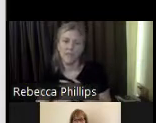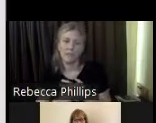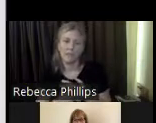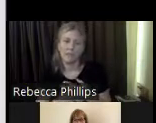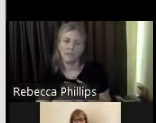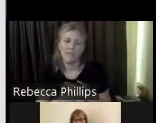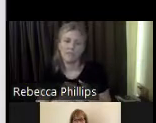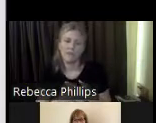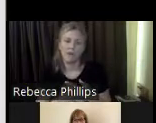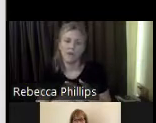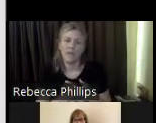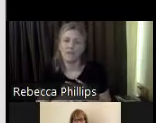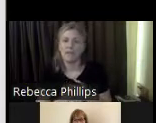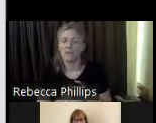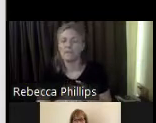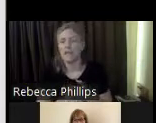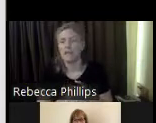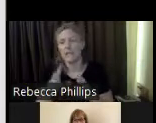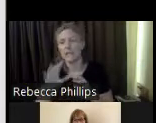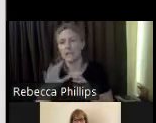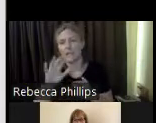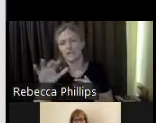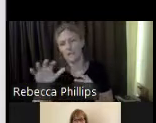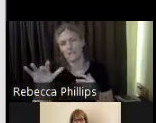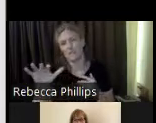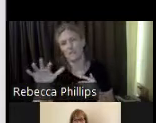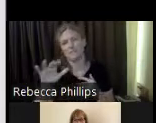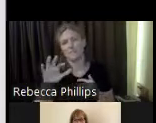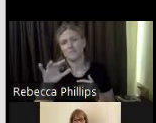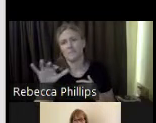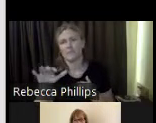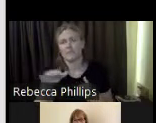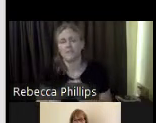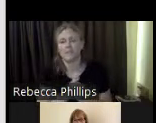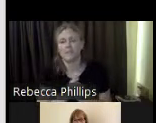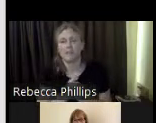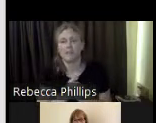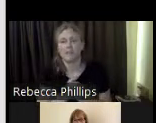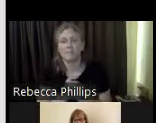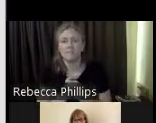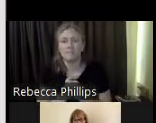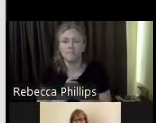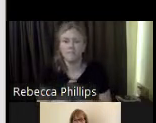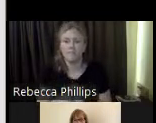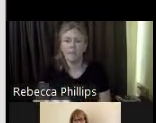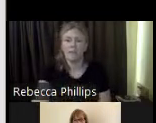of vocabulary of borrowed and made up signs and a lot of finger spelling. So they finger spell a lot.